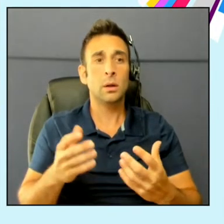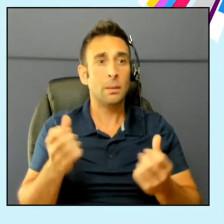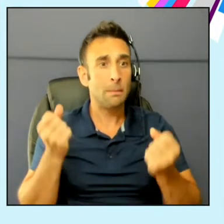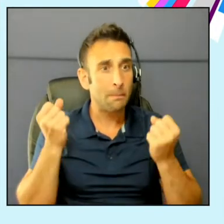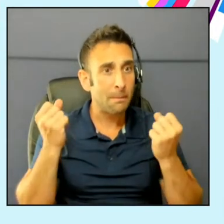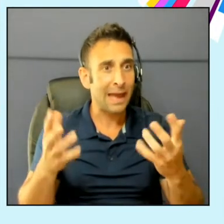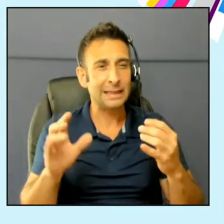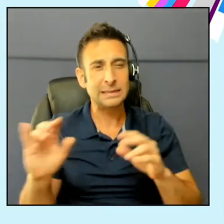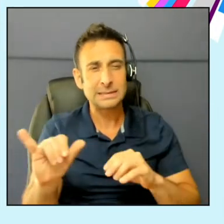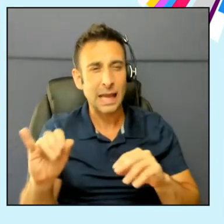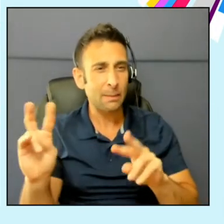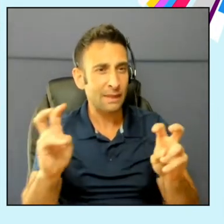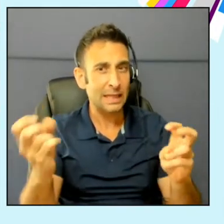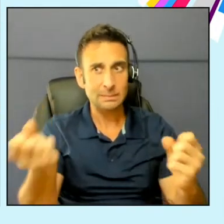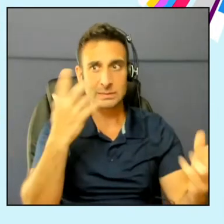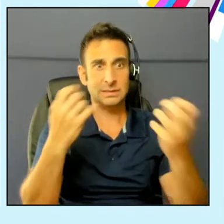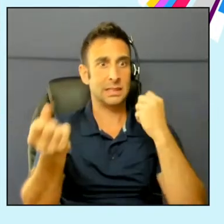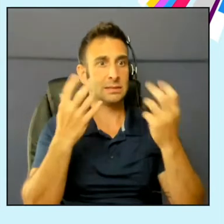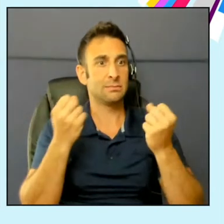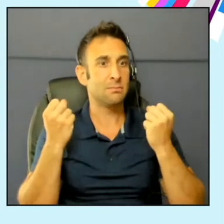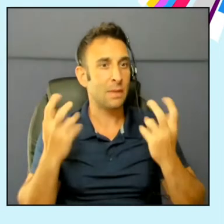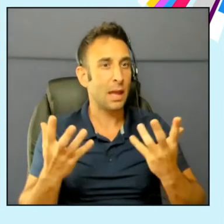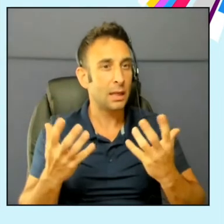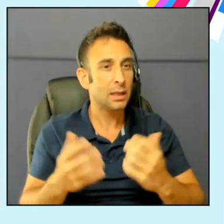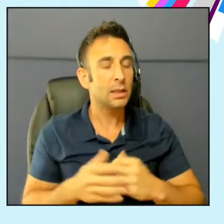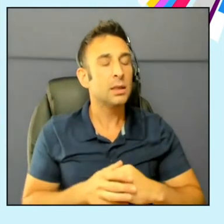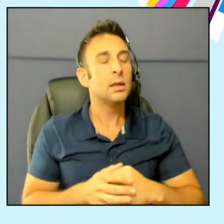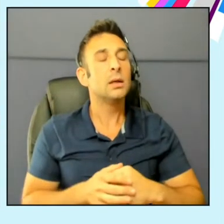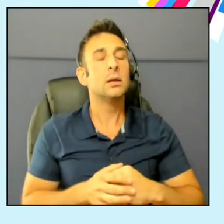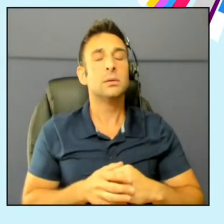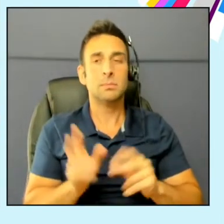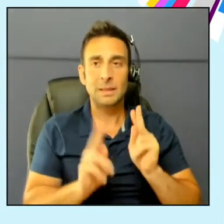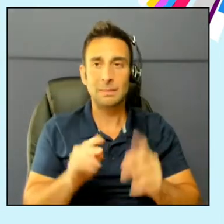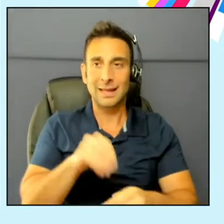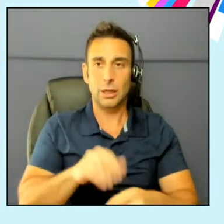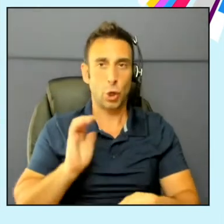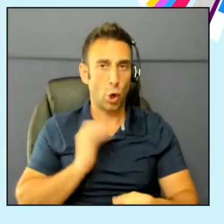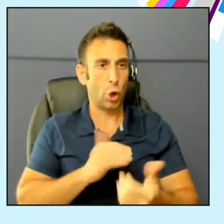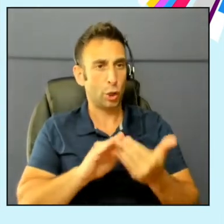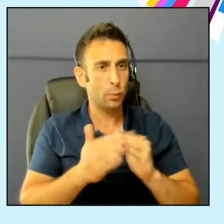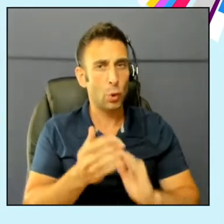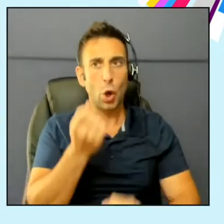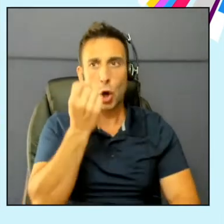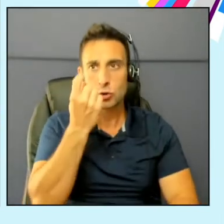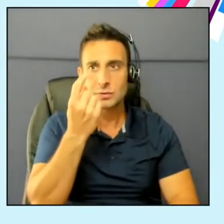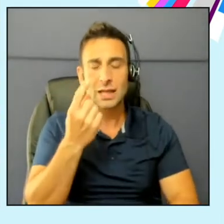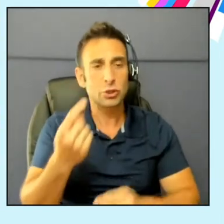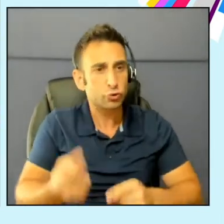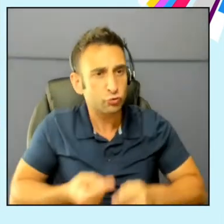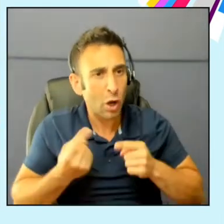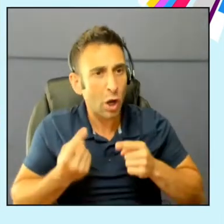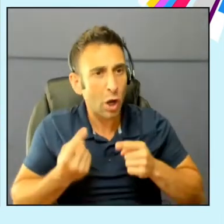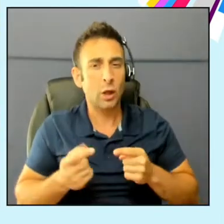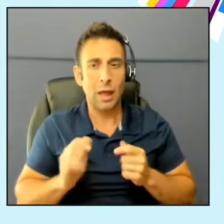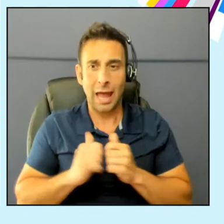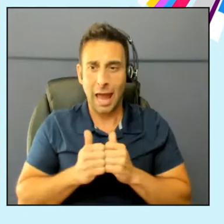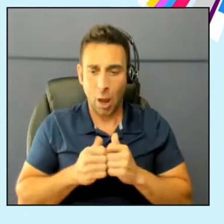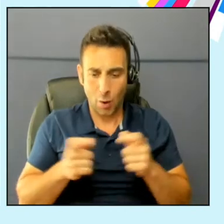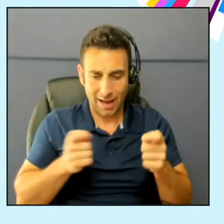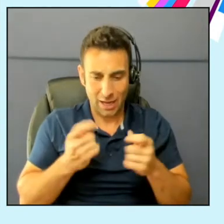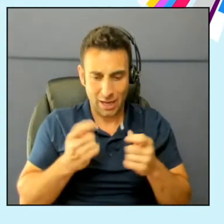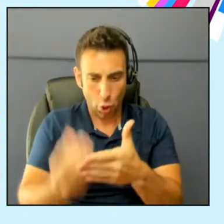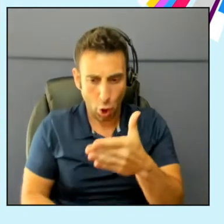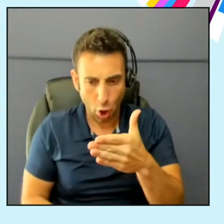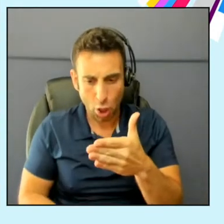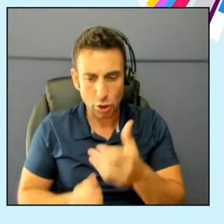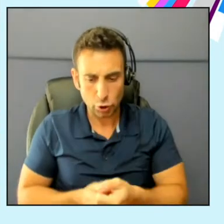think people in our community know the struggle and know how we deal with loss and the kind of trauma that it can bring. And